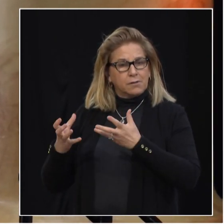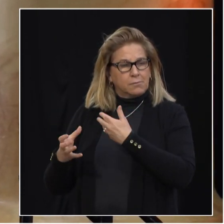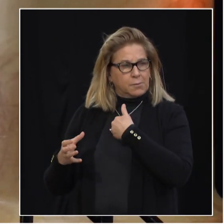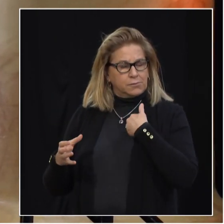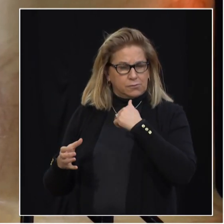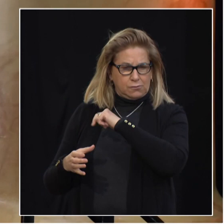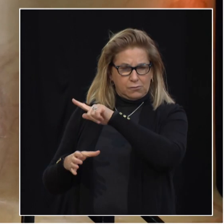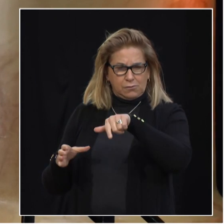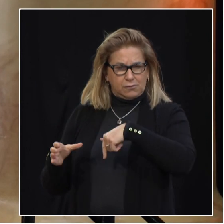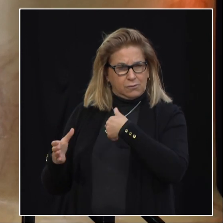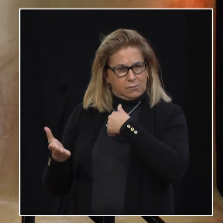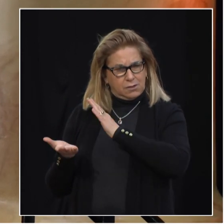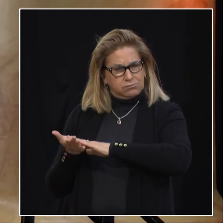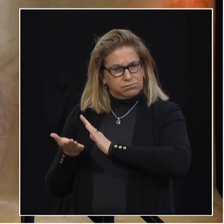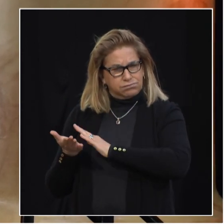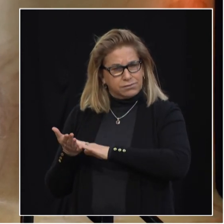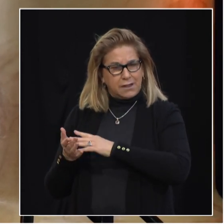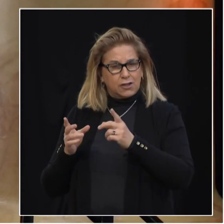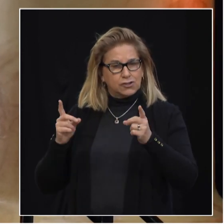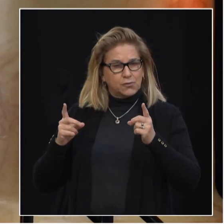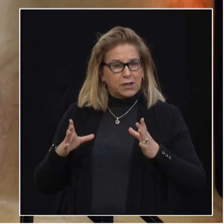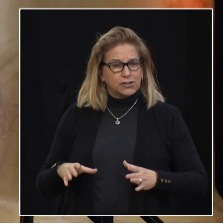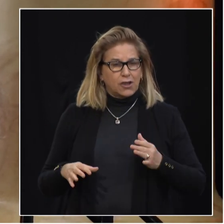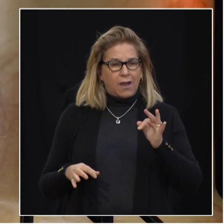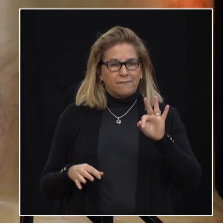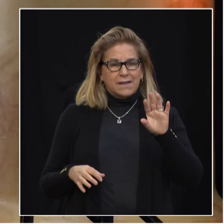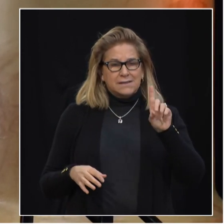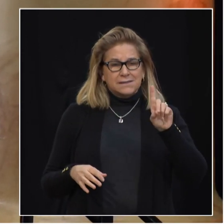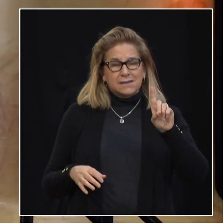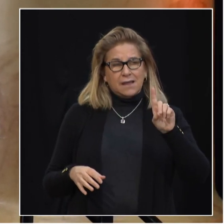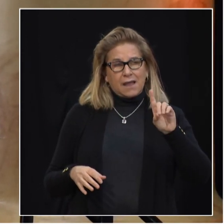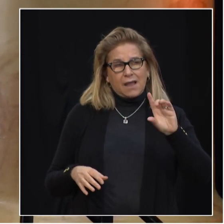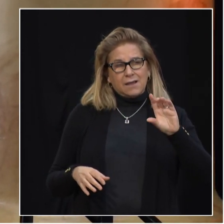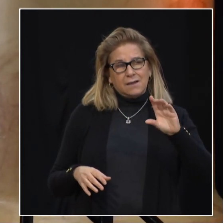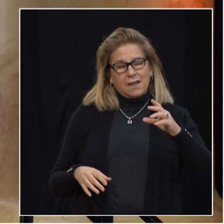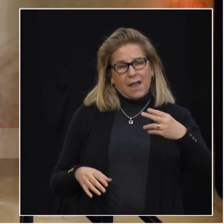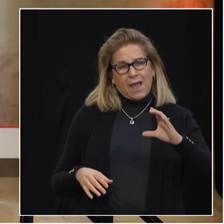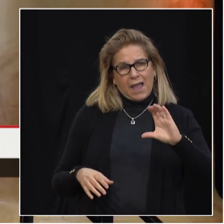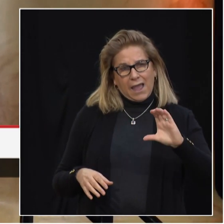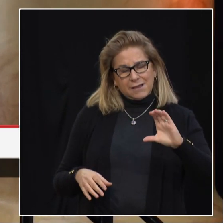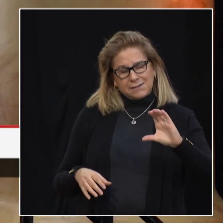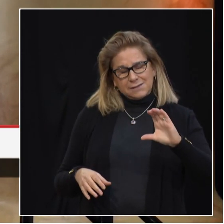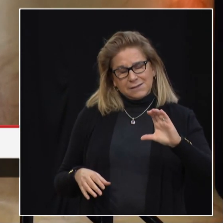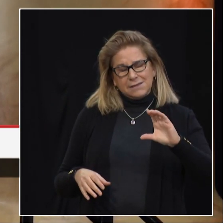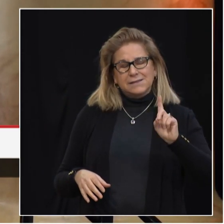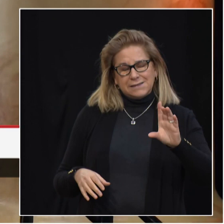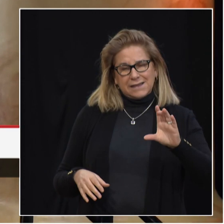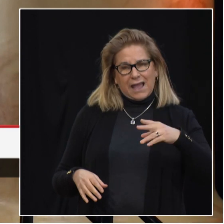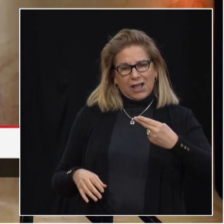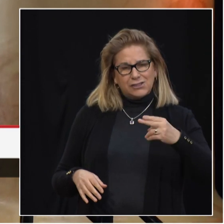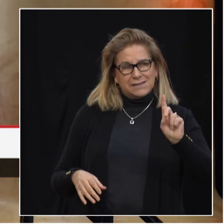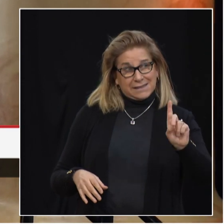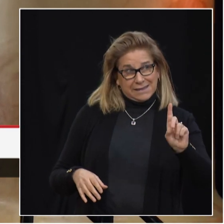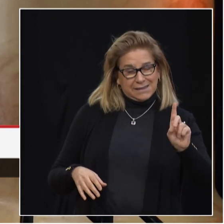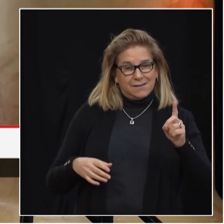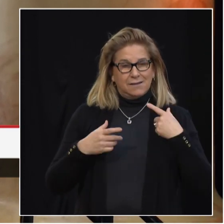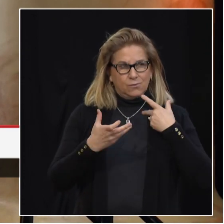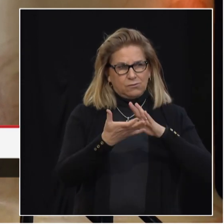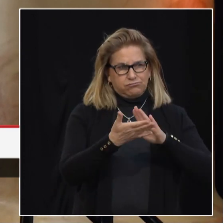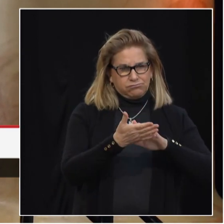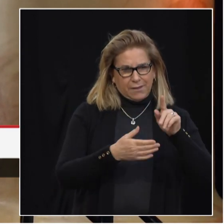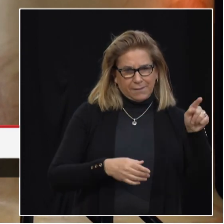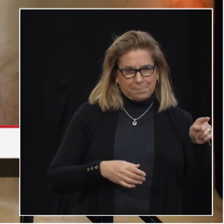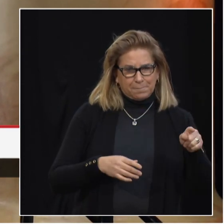for DHCD. Give Colleen a big round of applause. The director of the DC Office of Cable